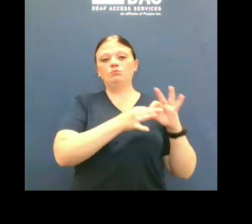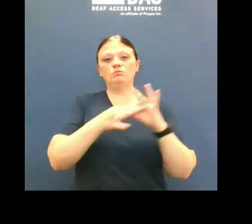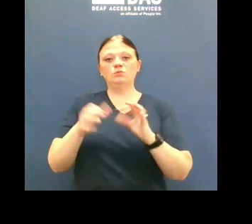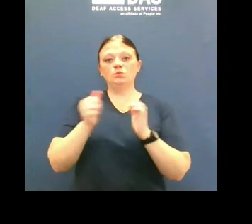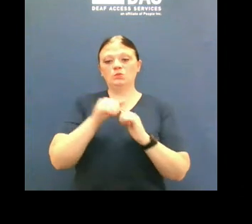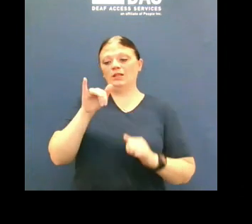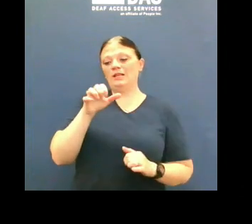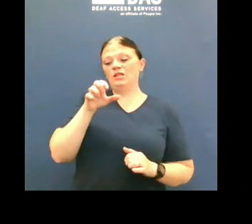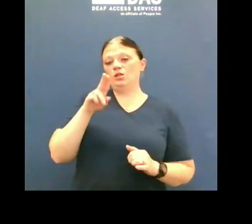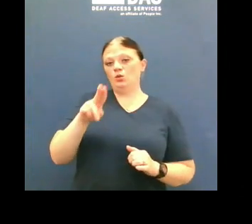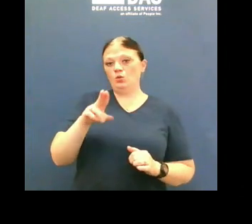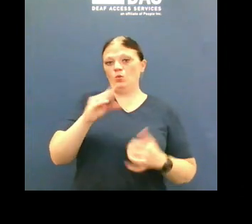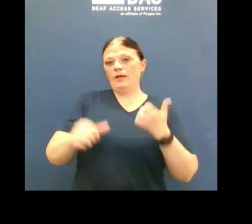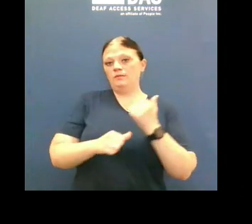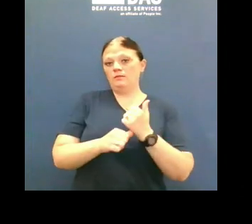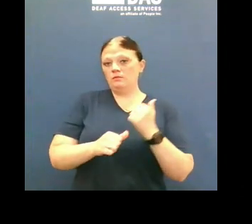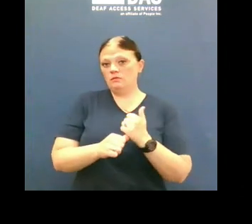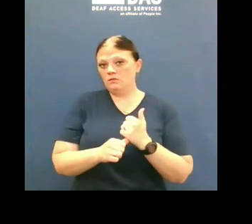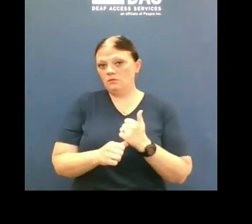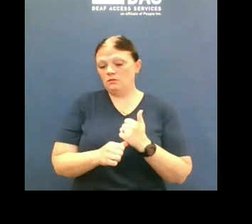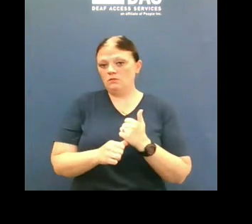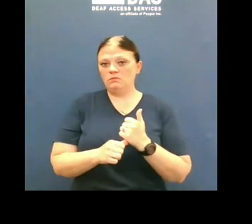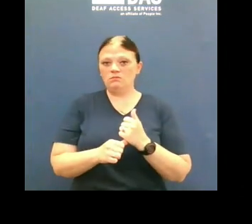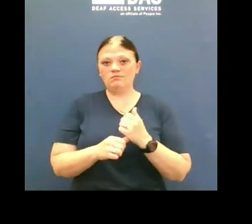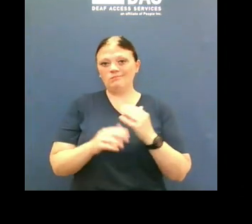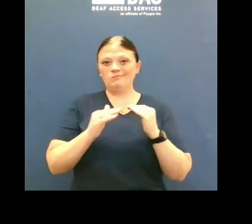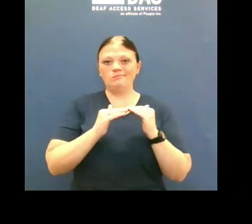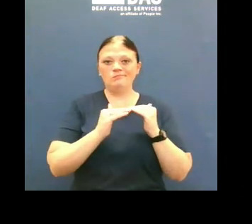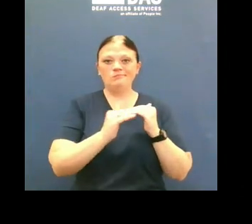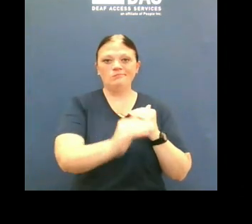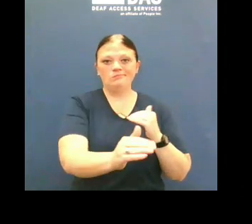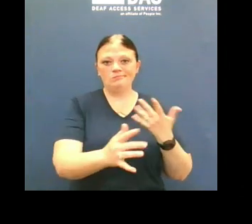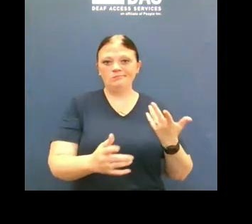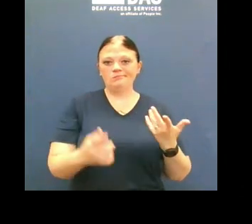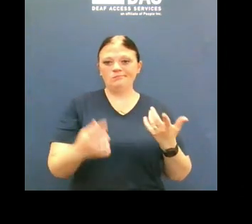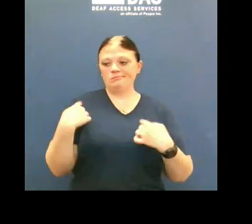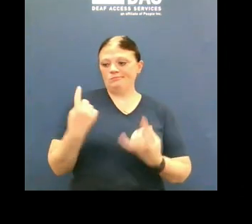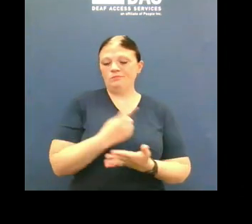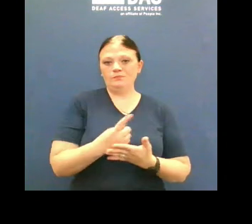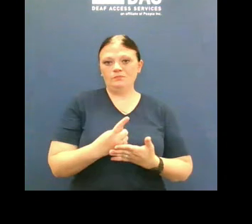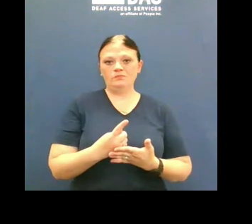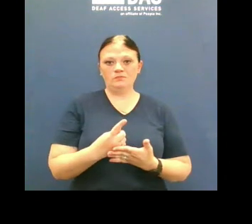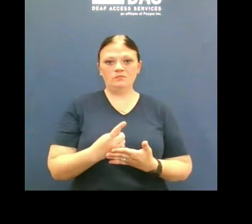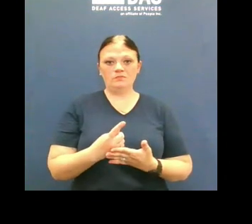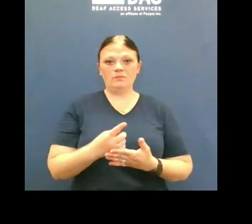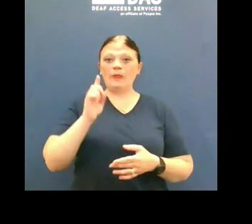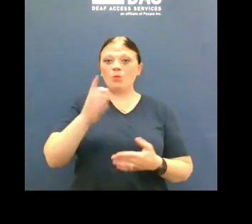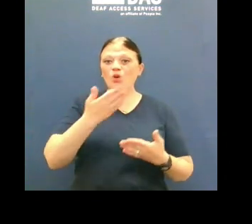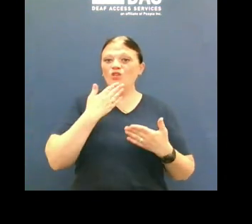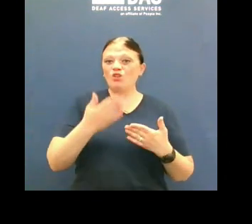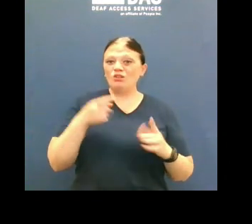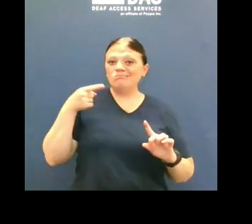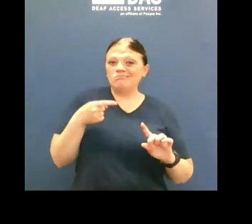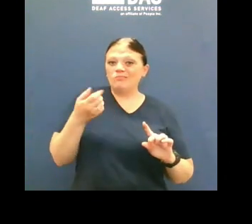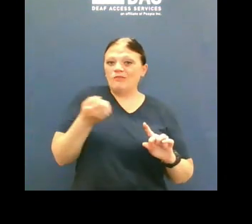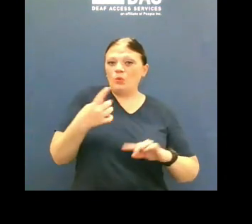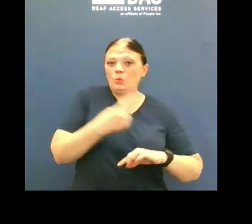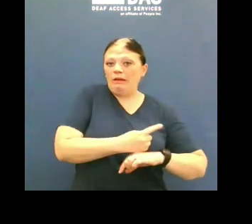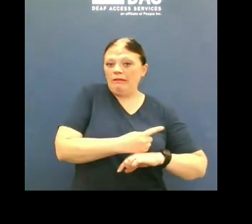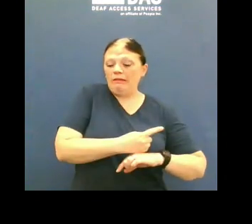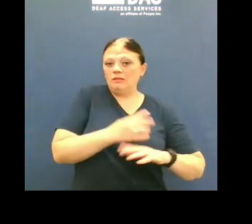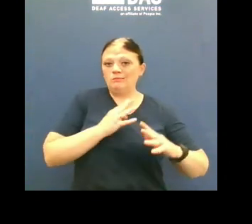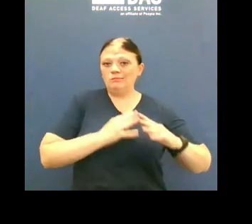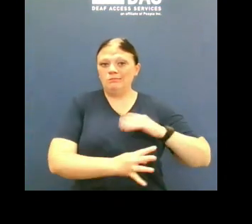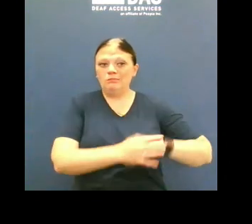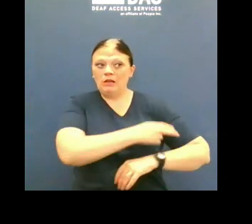with ICU and ICU assists have basically stayed static for the last week or so. One good factor in the last few days in hospitals,